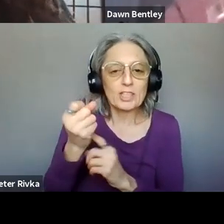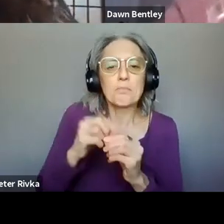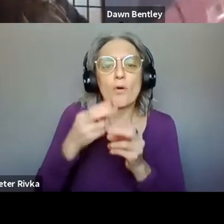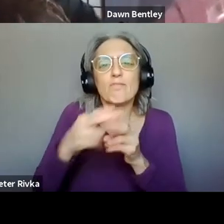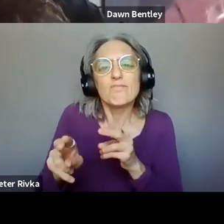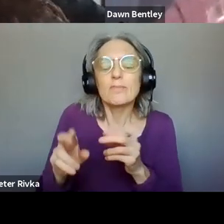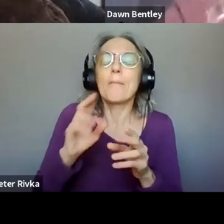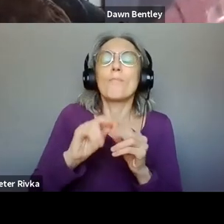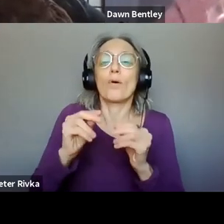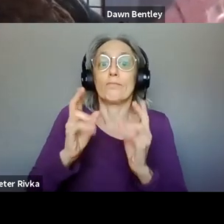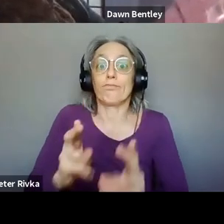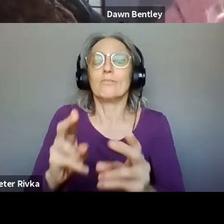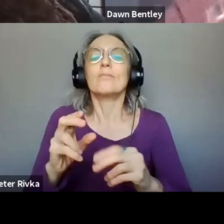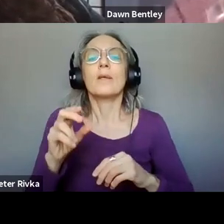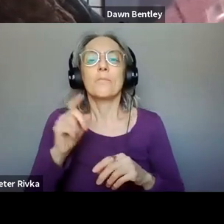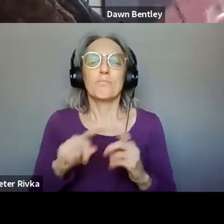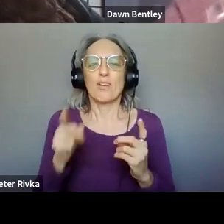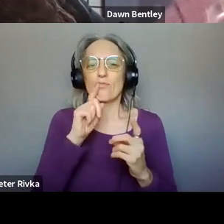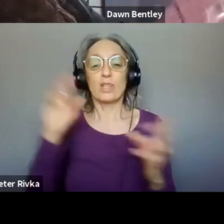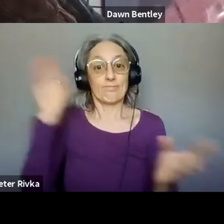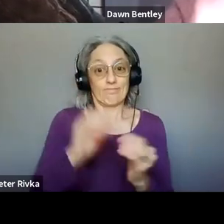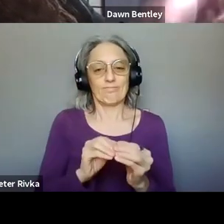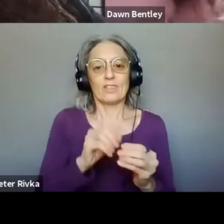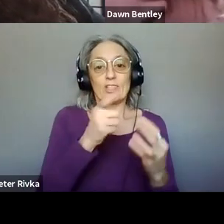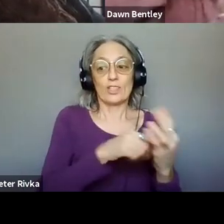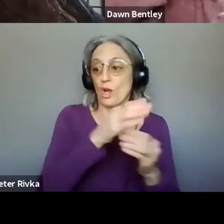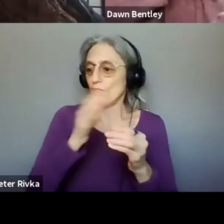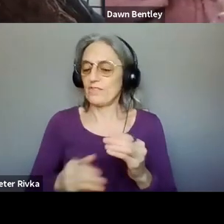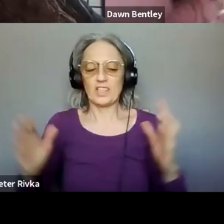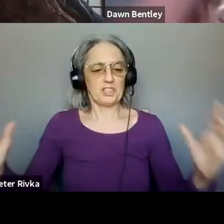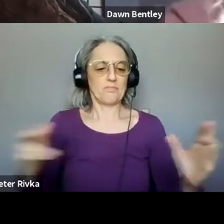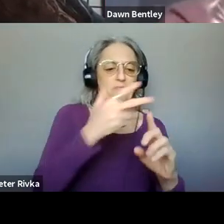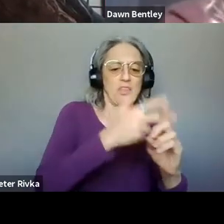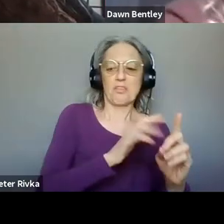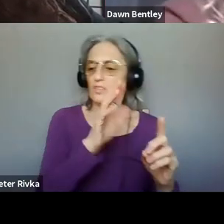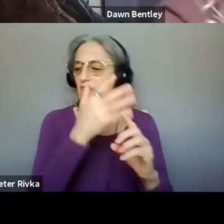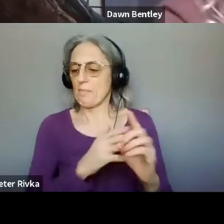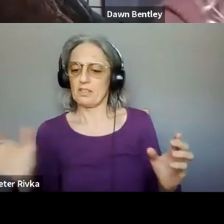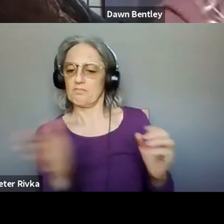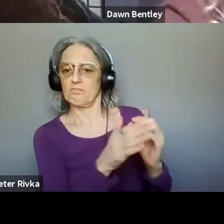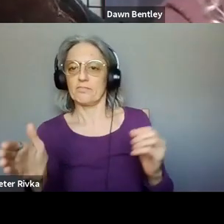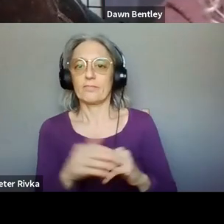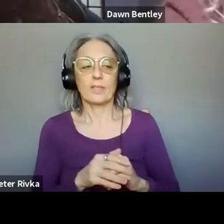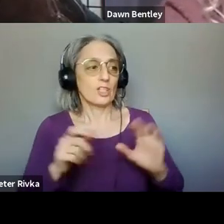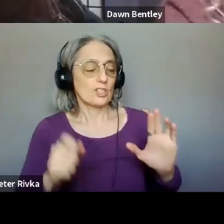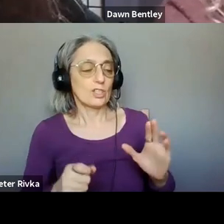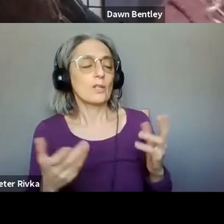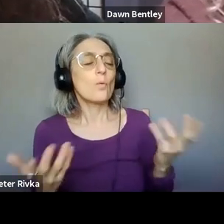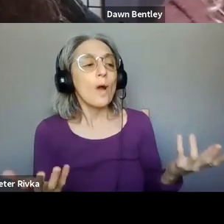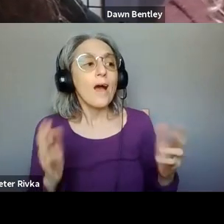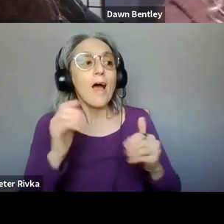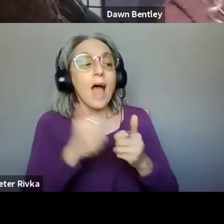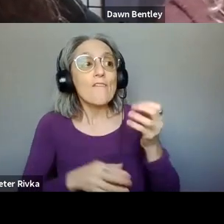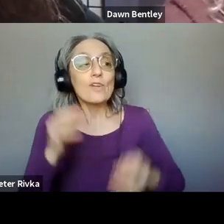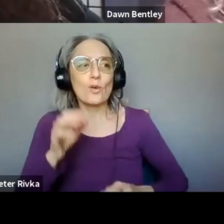to finish. Wonderful. Well, I would mention there that the courts once again are different, and I'm not here to